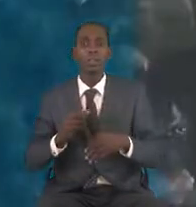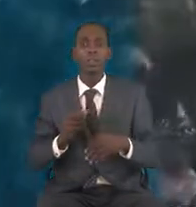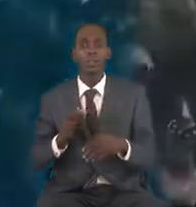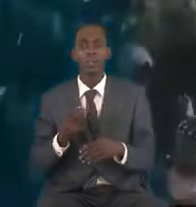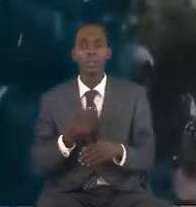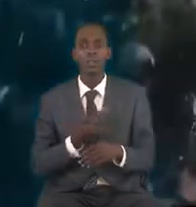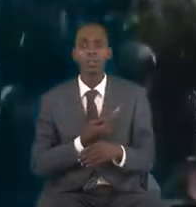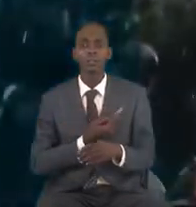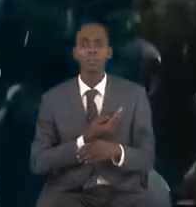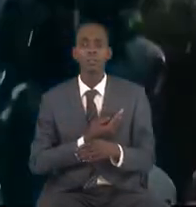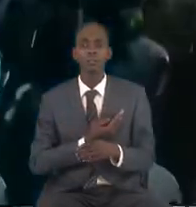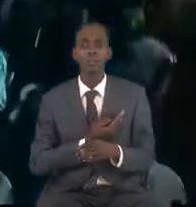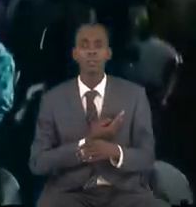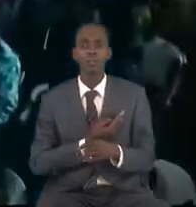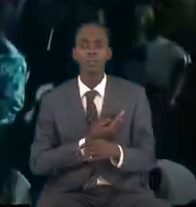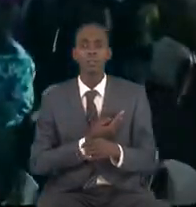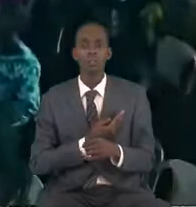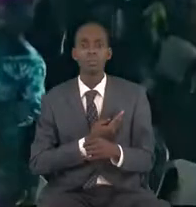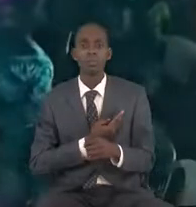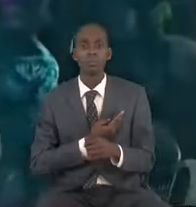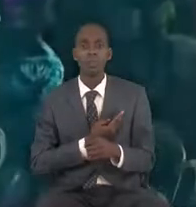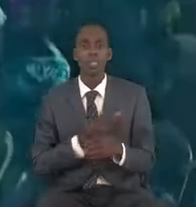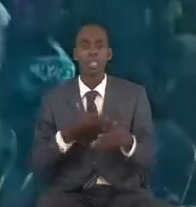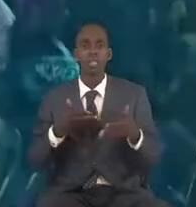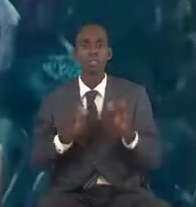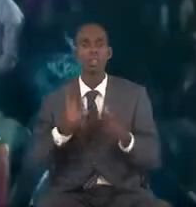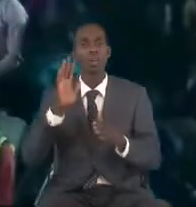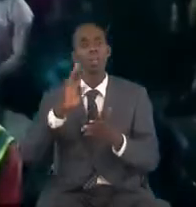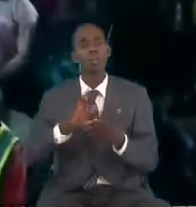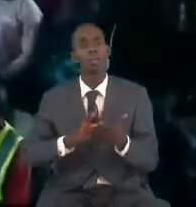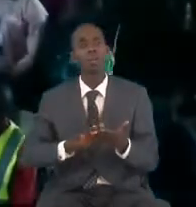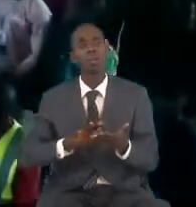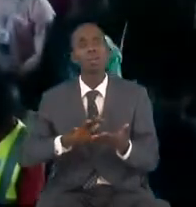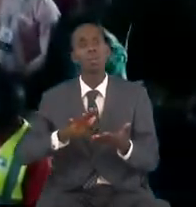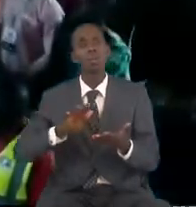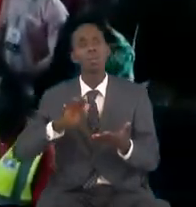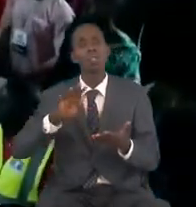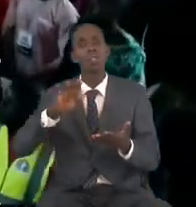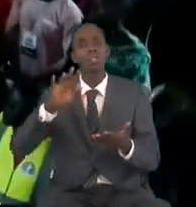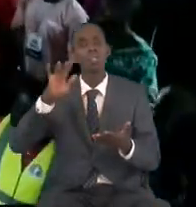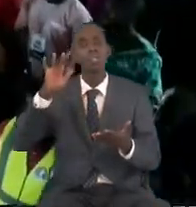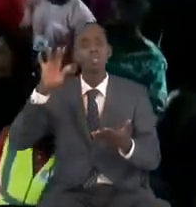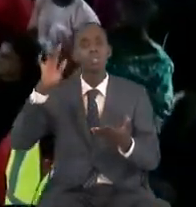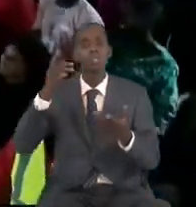Restore us, we cry. Let your glory